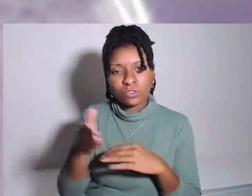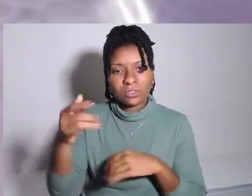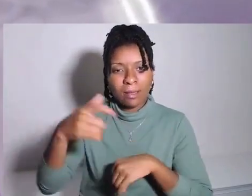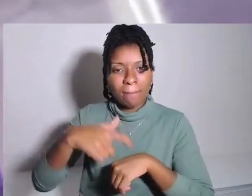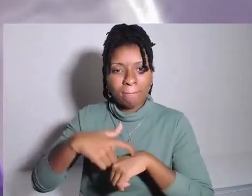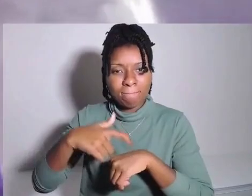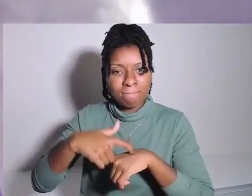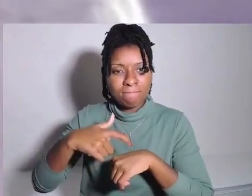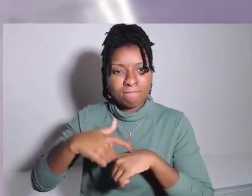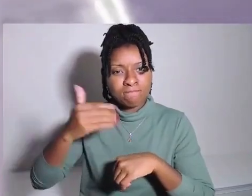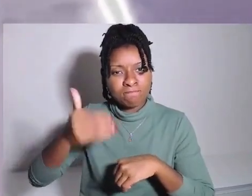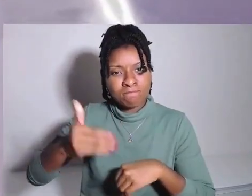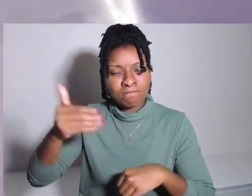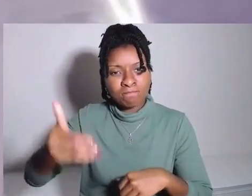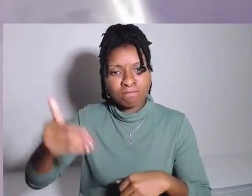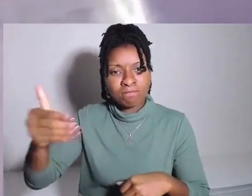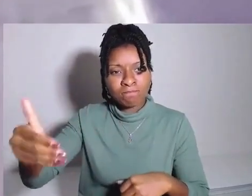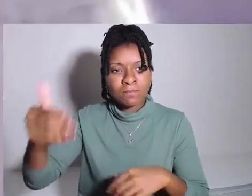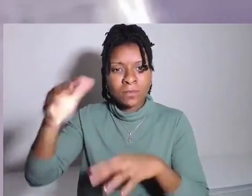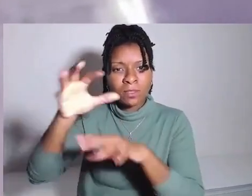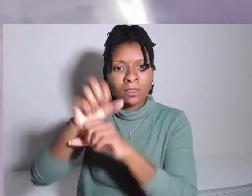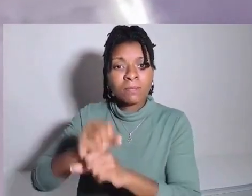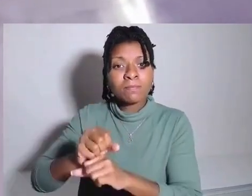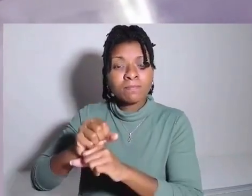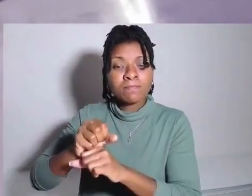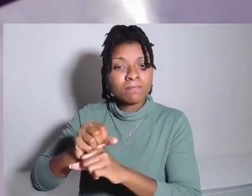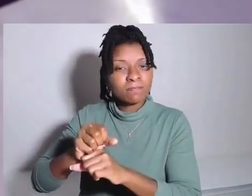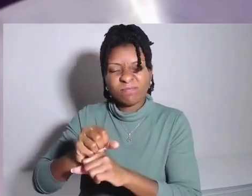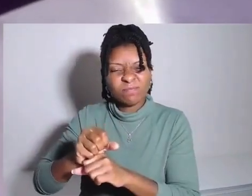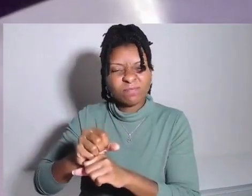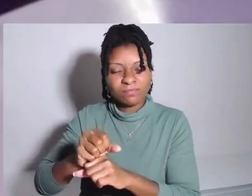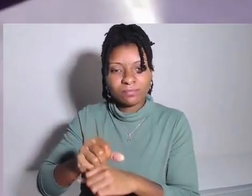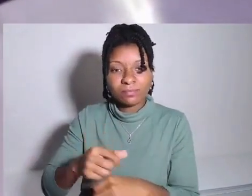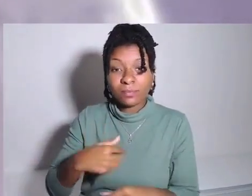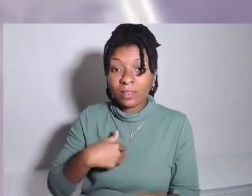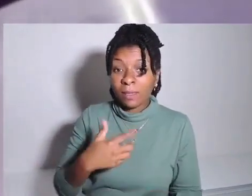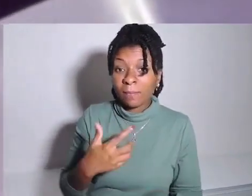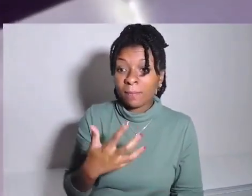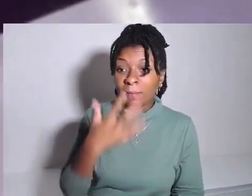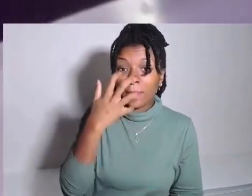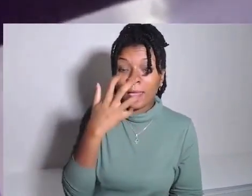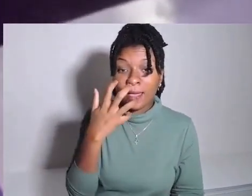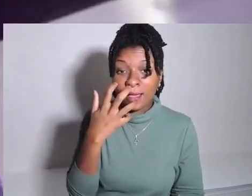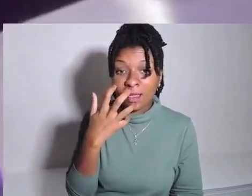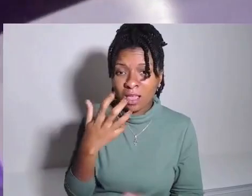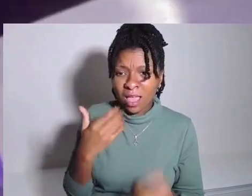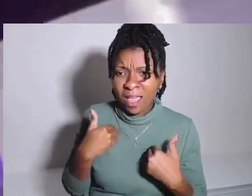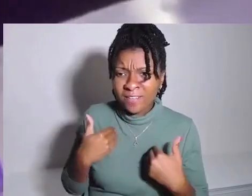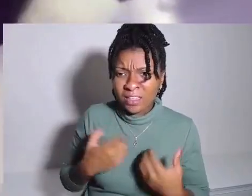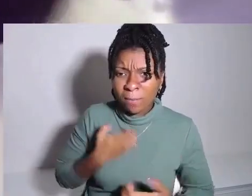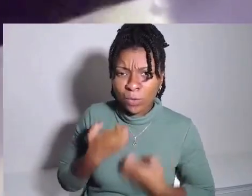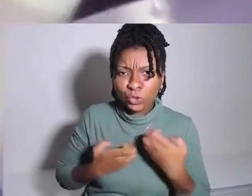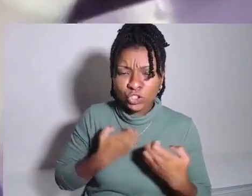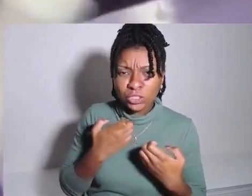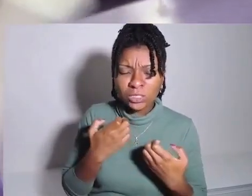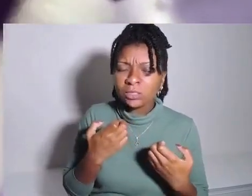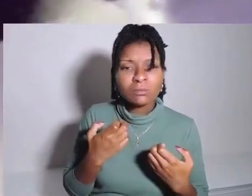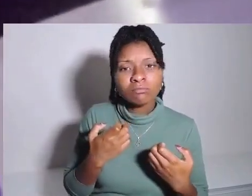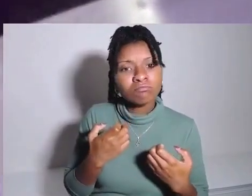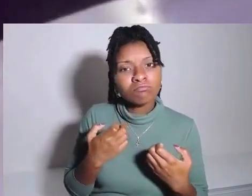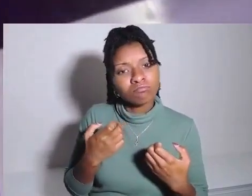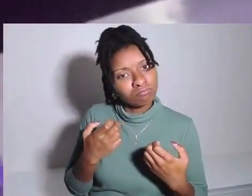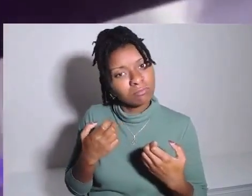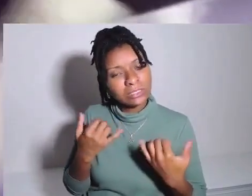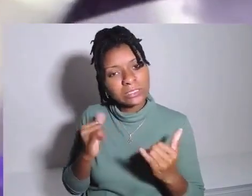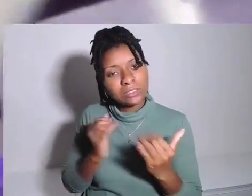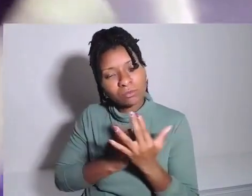Please. I'm not mad at anger. But as long as I am moving it through, like grief, what is sustainable for